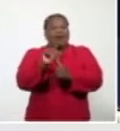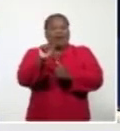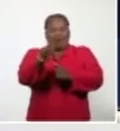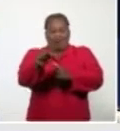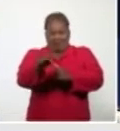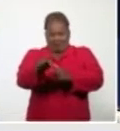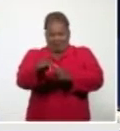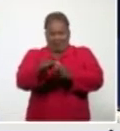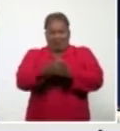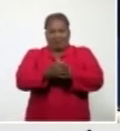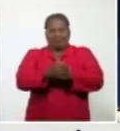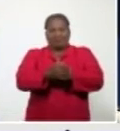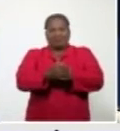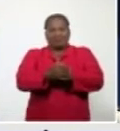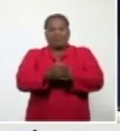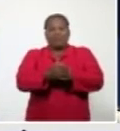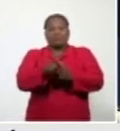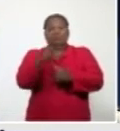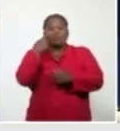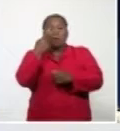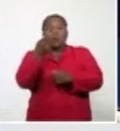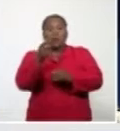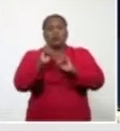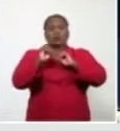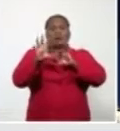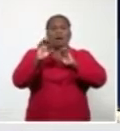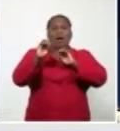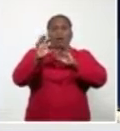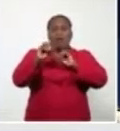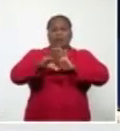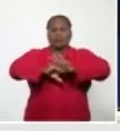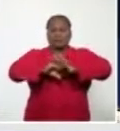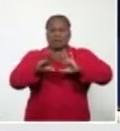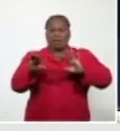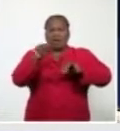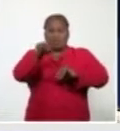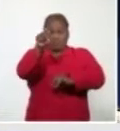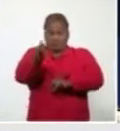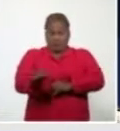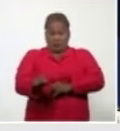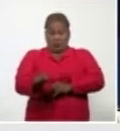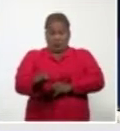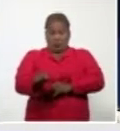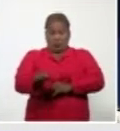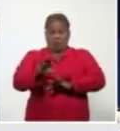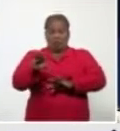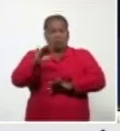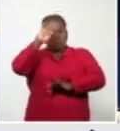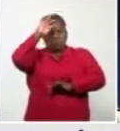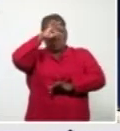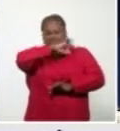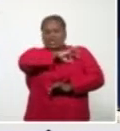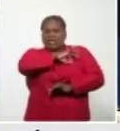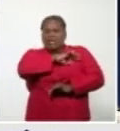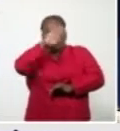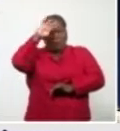that was confirmed as a result of the population study that is being carried out in our country,